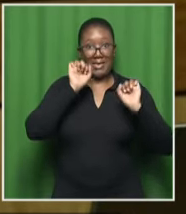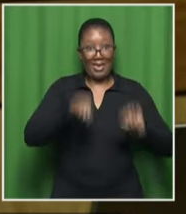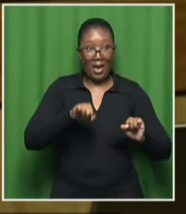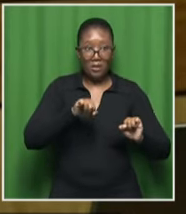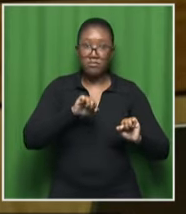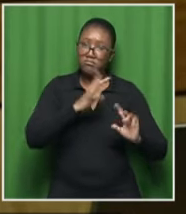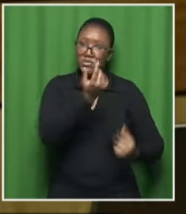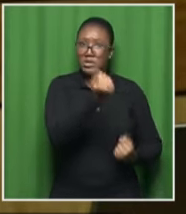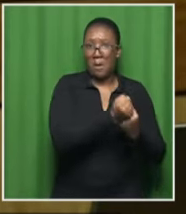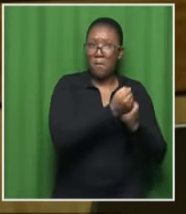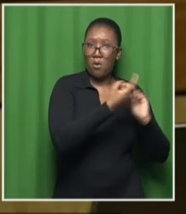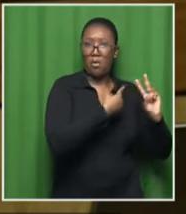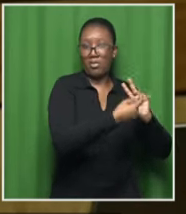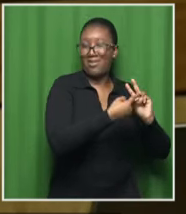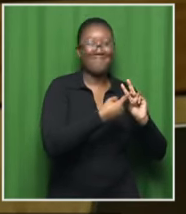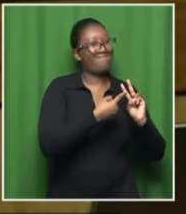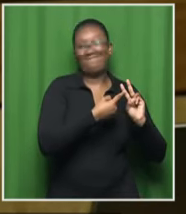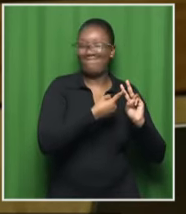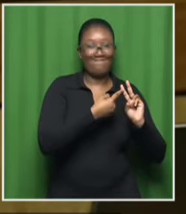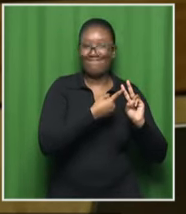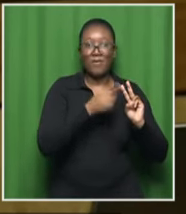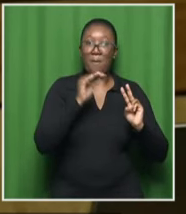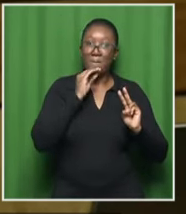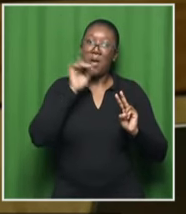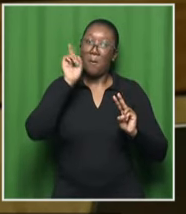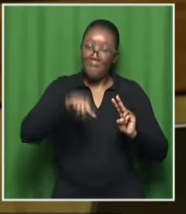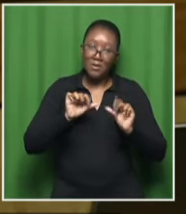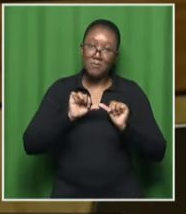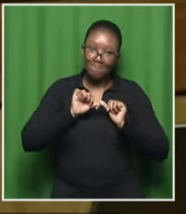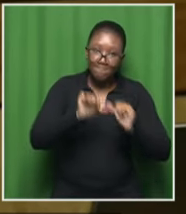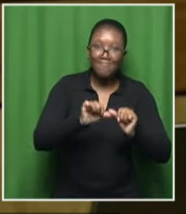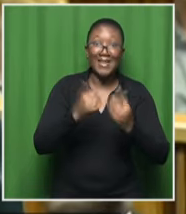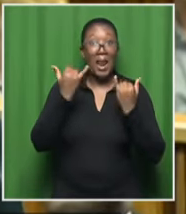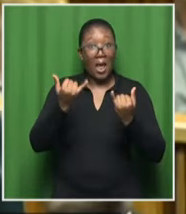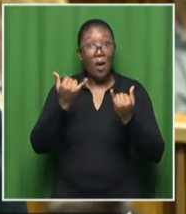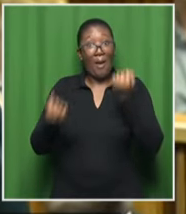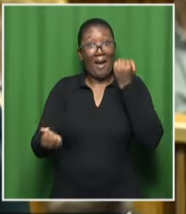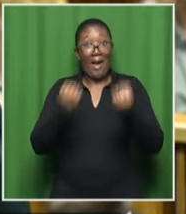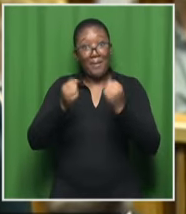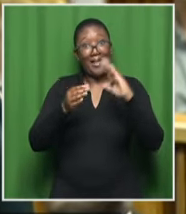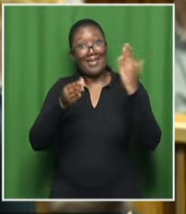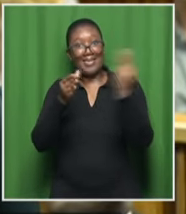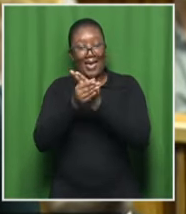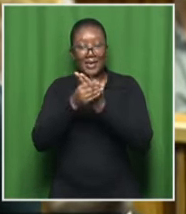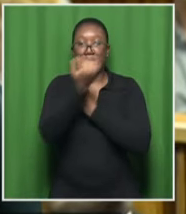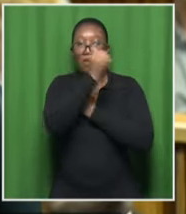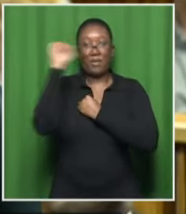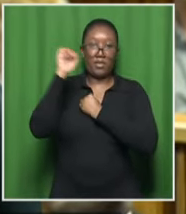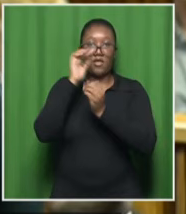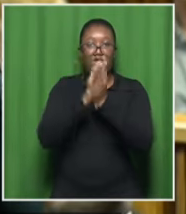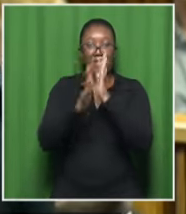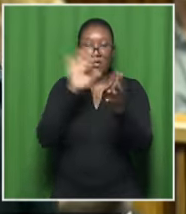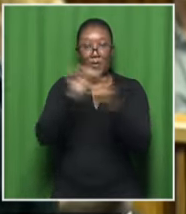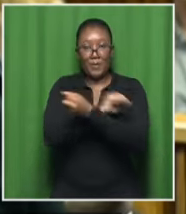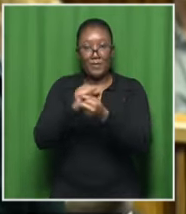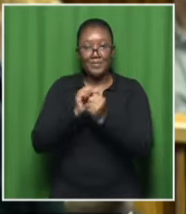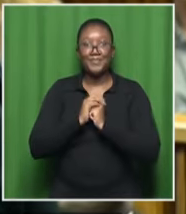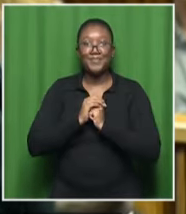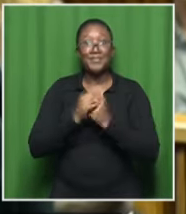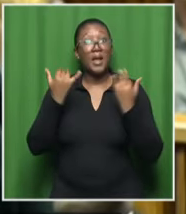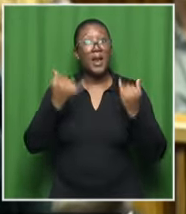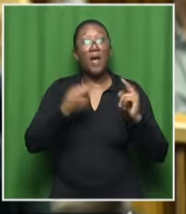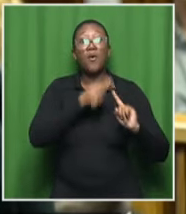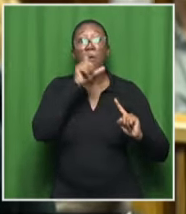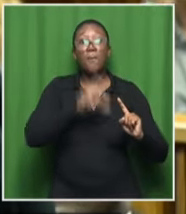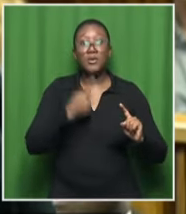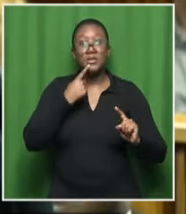granted. The application must be dismissed. MultiChoice opposed the application, citing